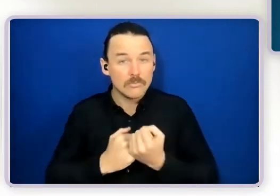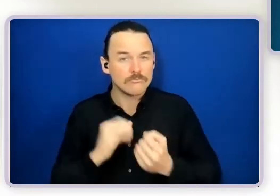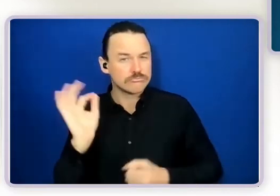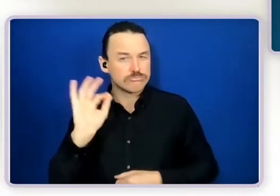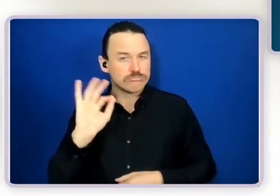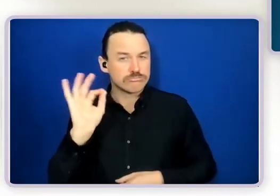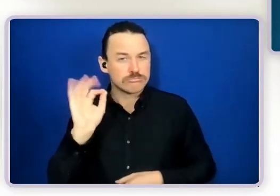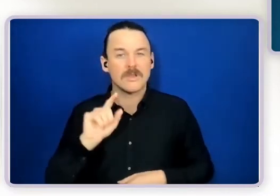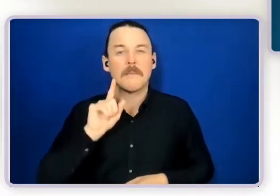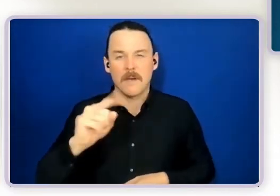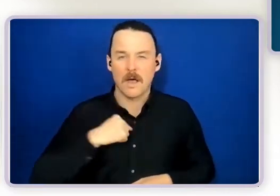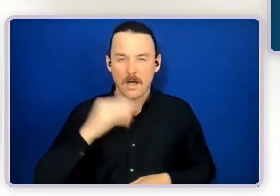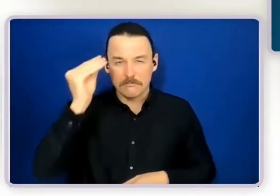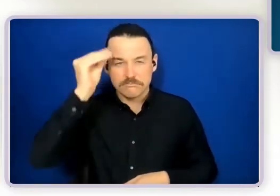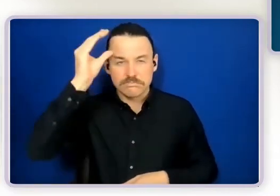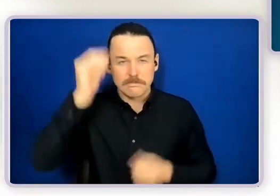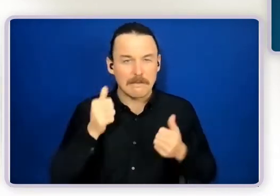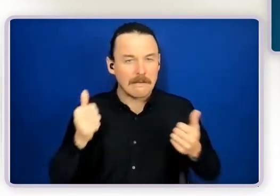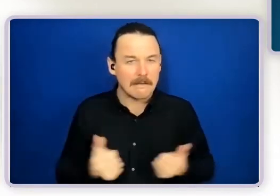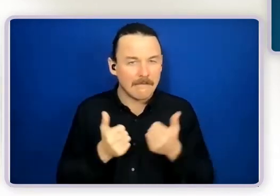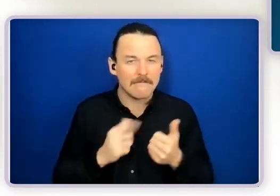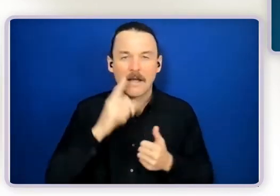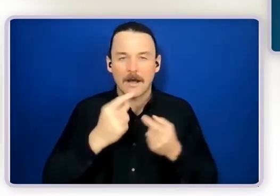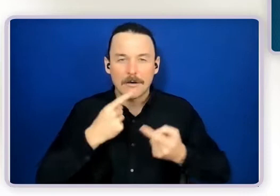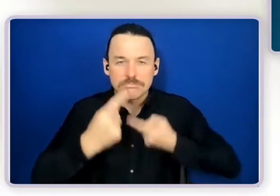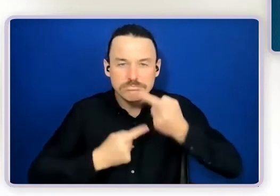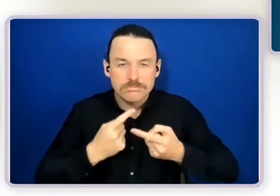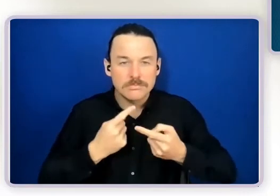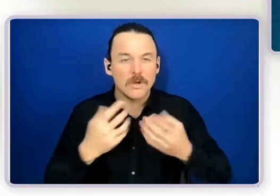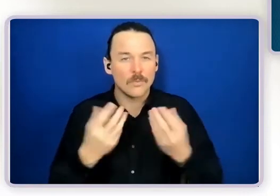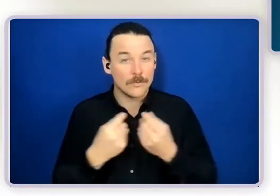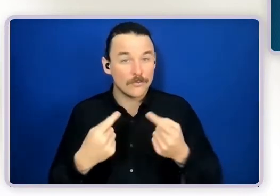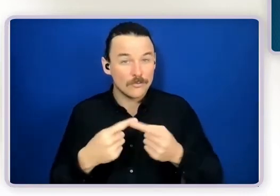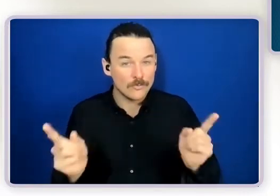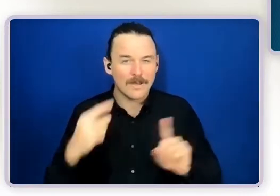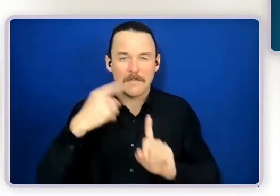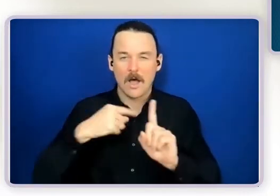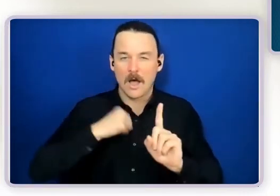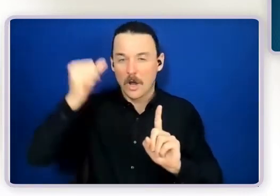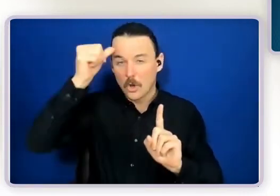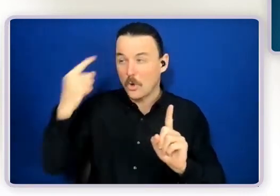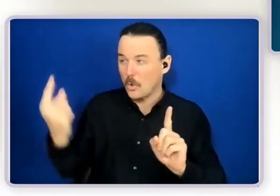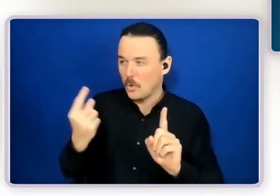to you, and I know enough to know who is an expert. And I think that's really important.